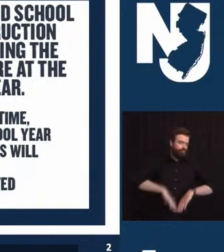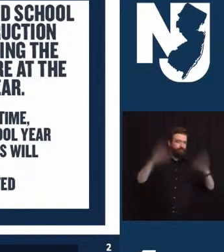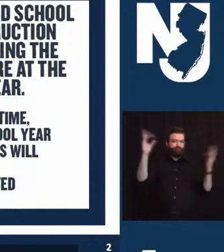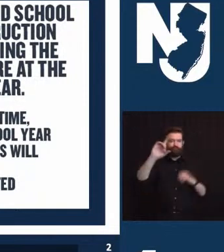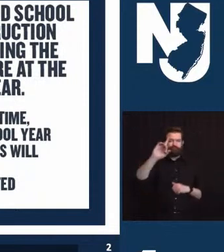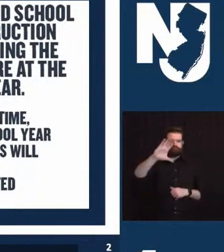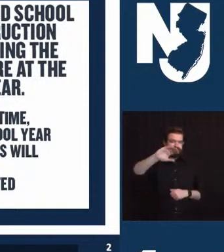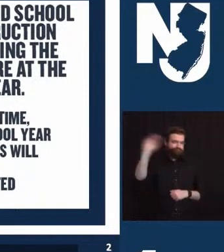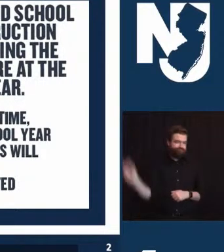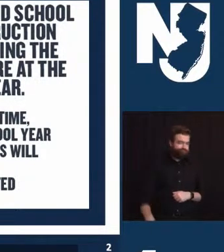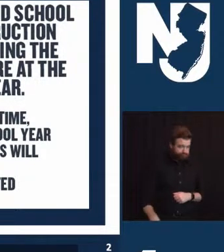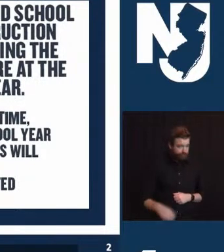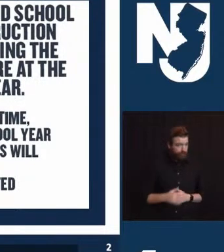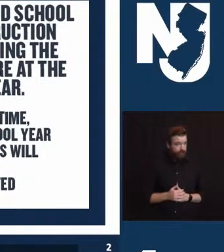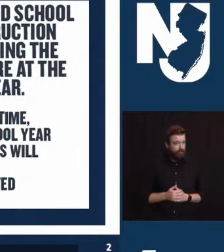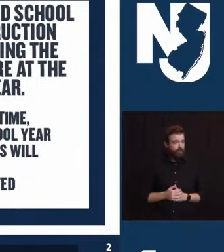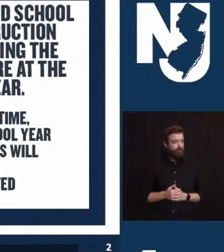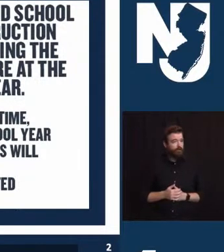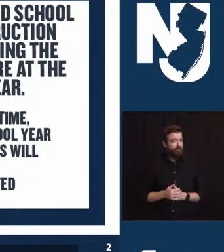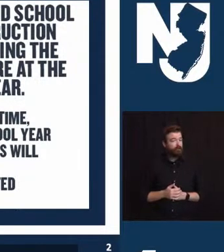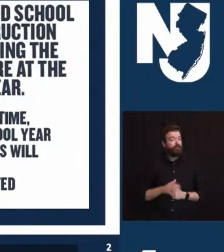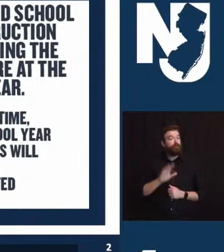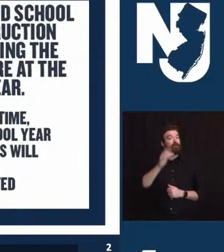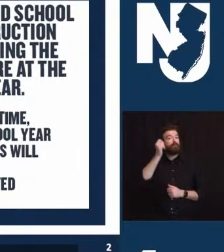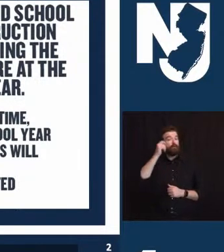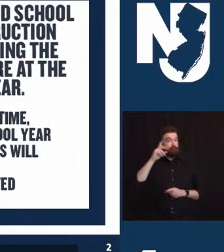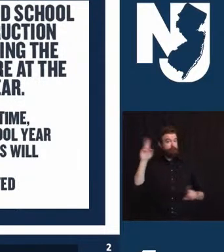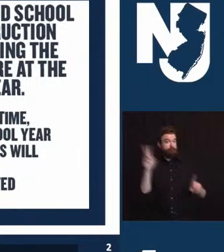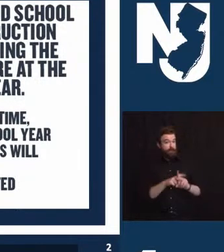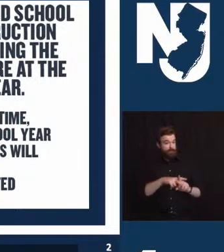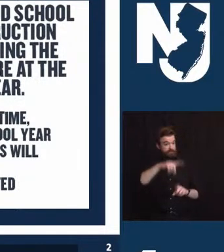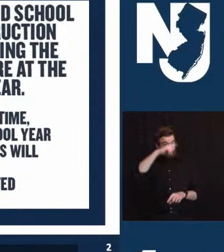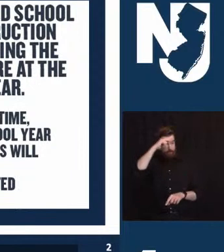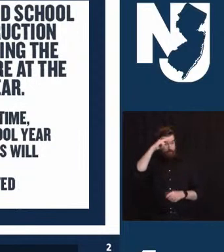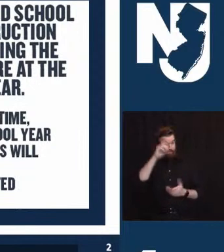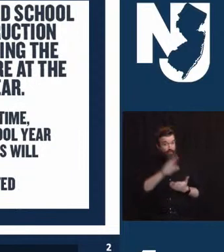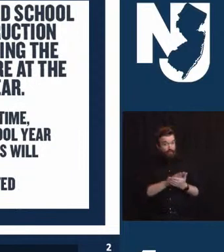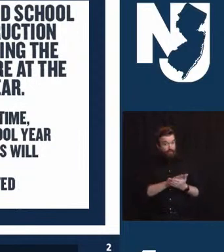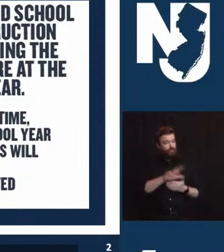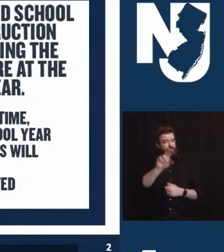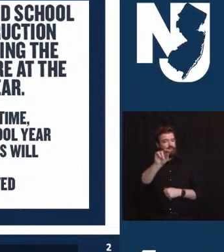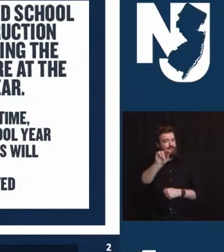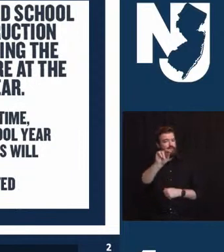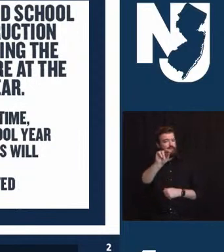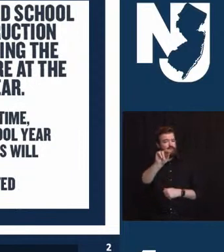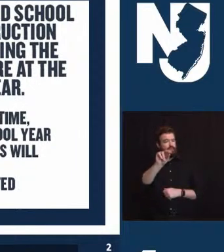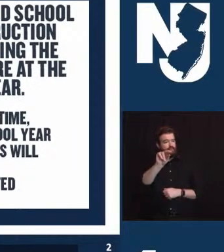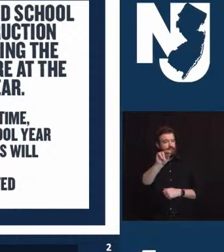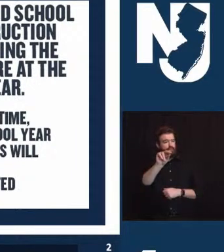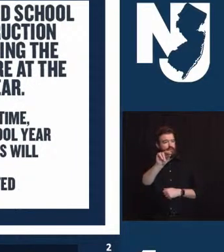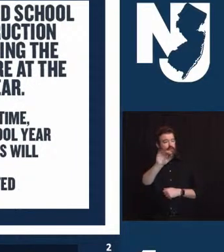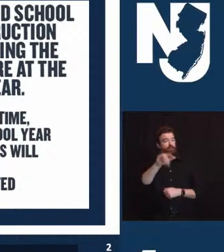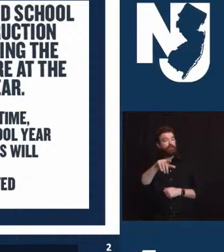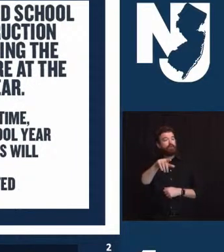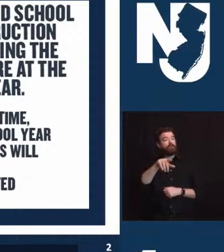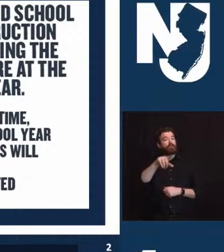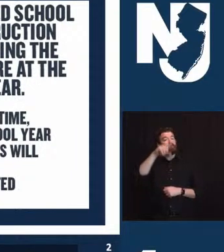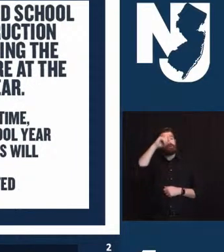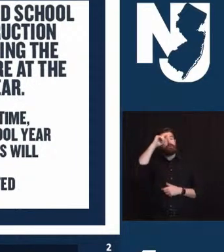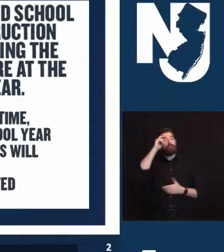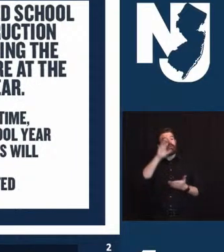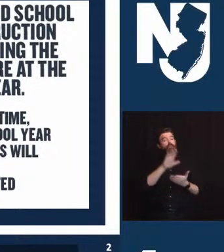programs. Summer school programs have never been part of that executive order. They remain outside, and we've put out guidance on that